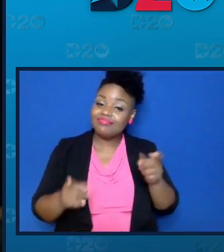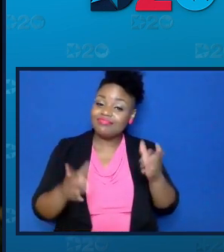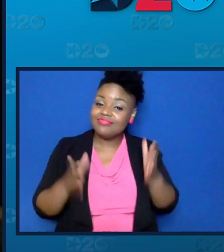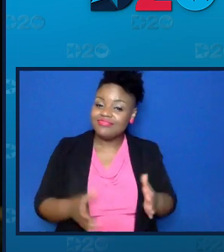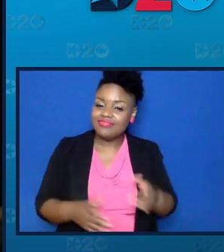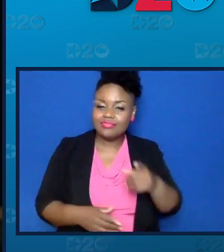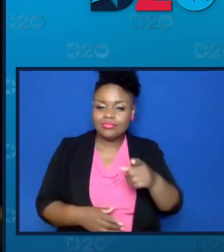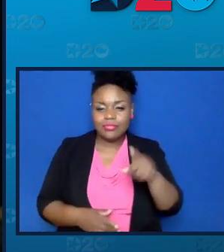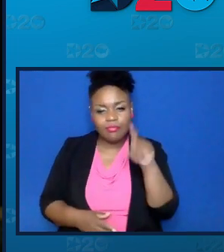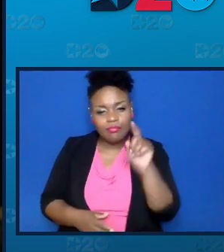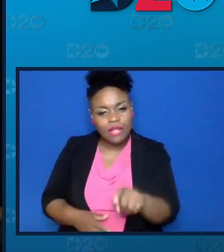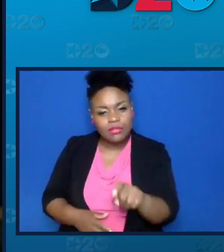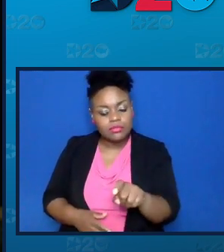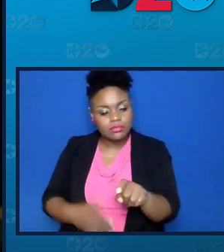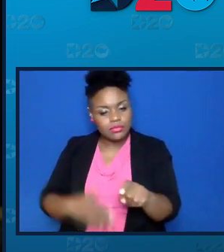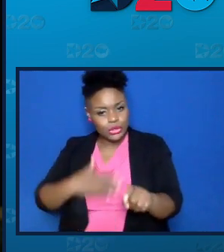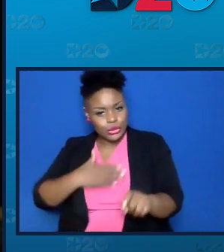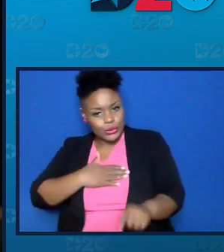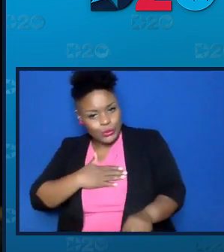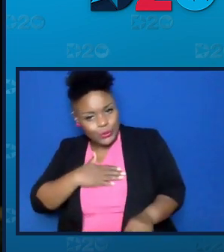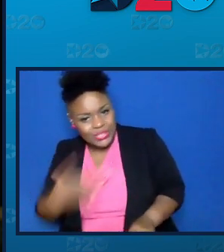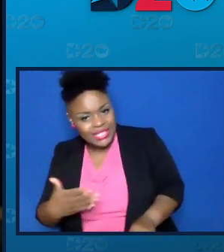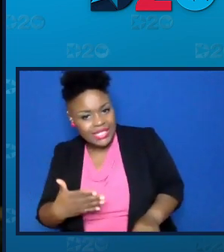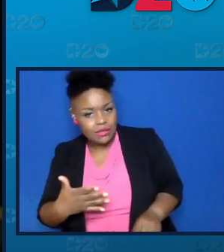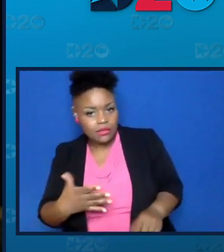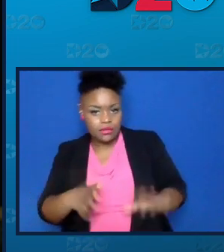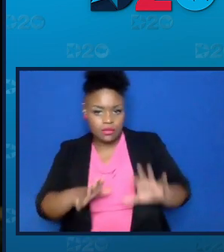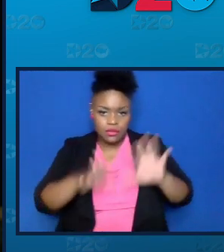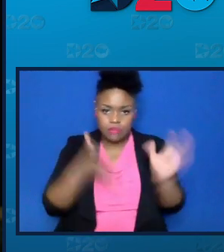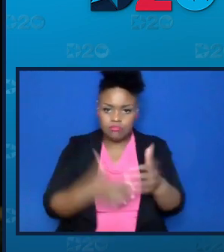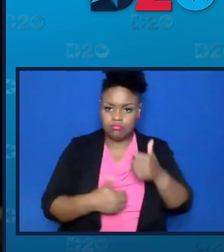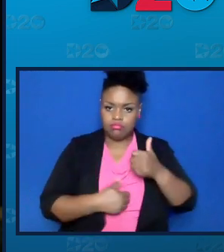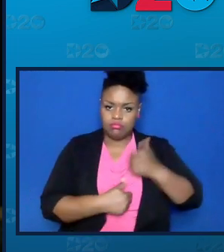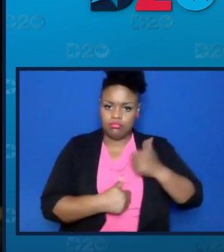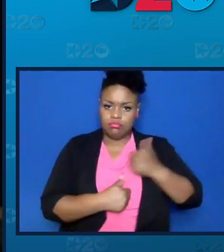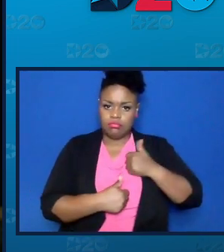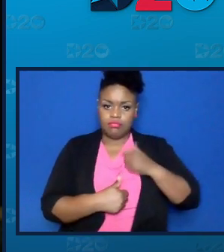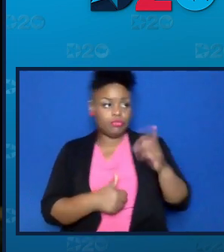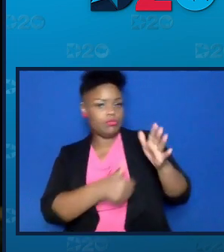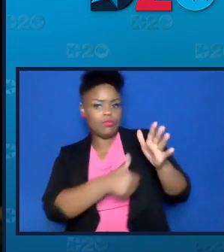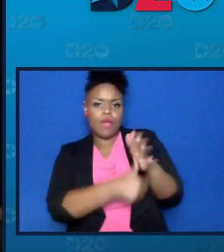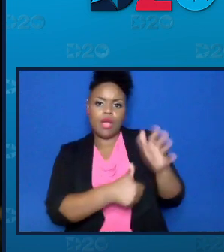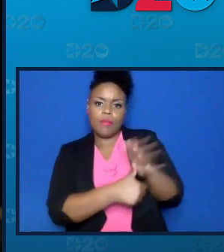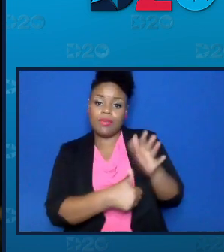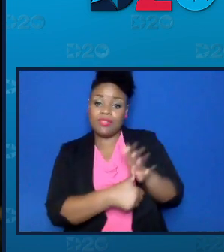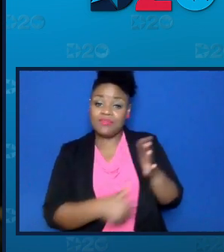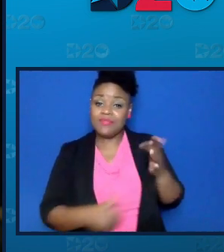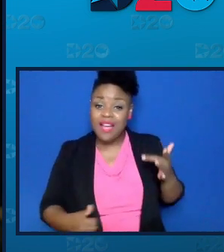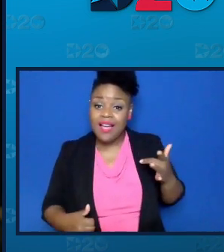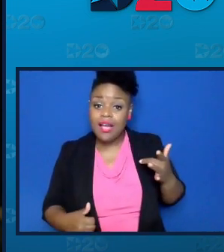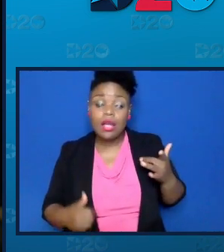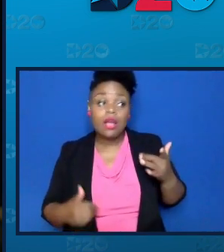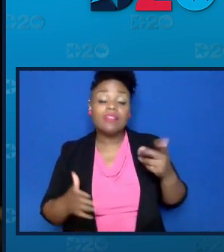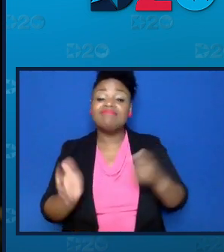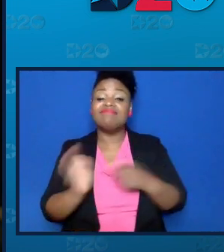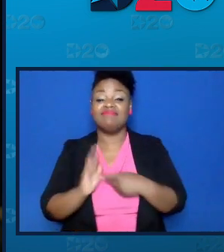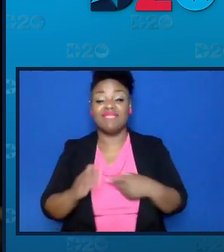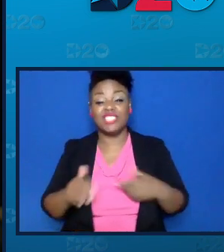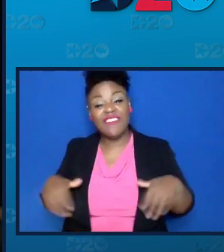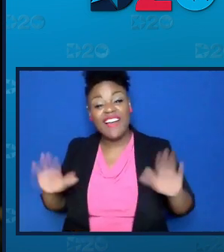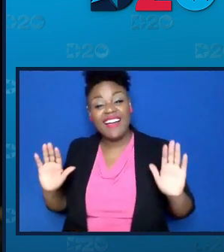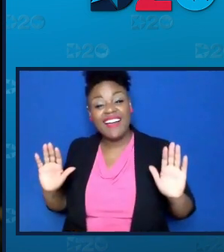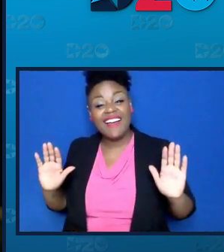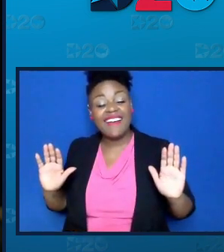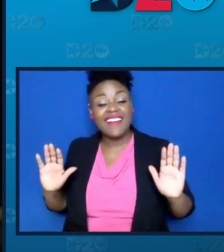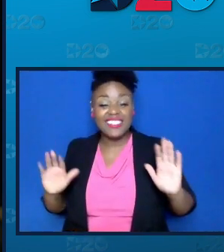order them to sacrifice everything for our great nation. To do that, leaders must command their troops respect and be worthy of